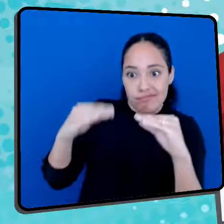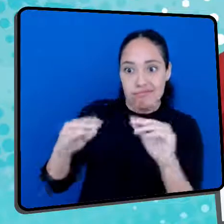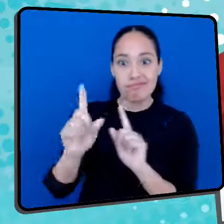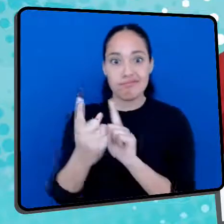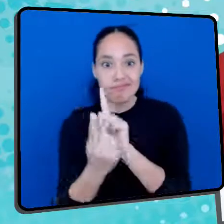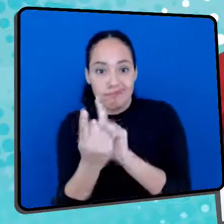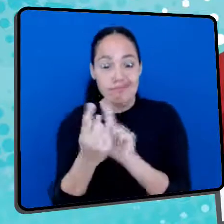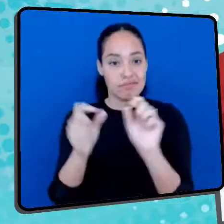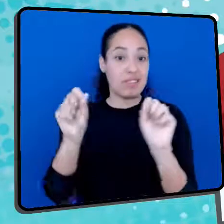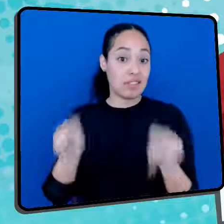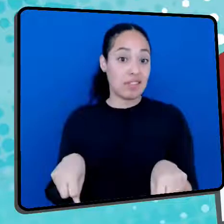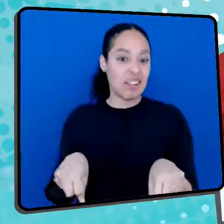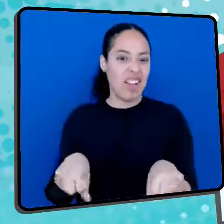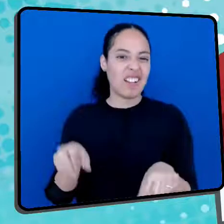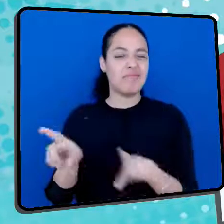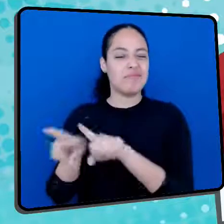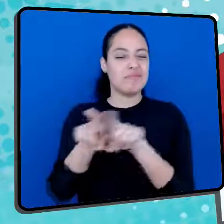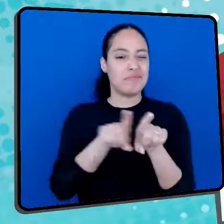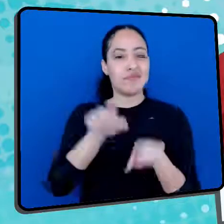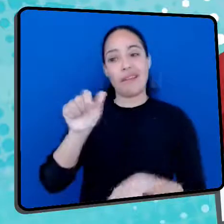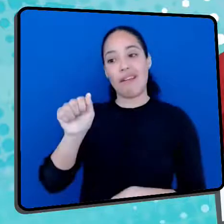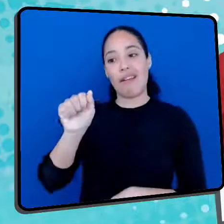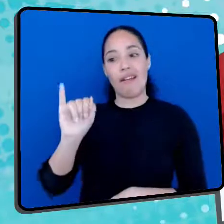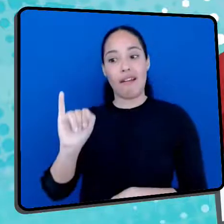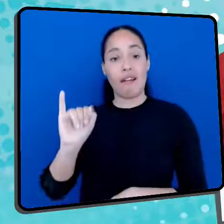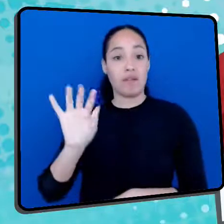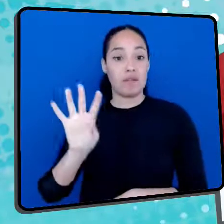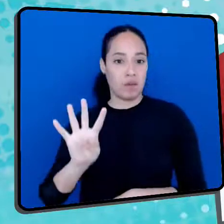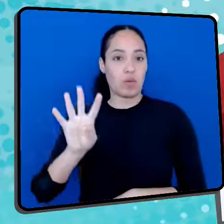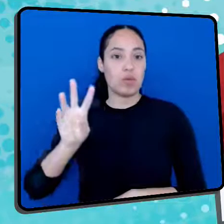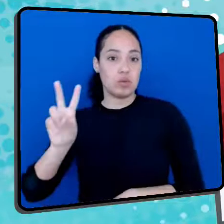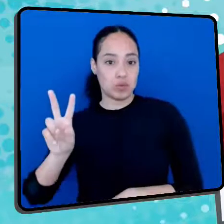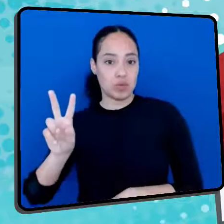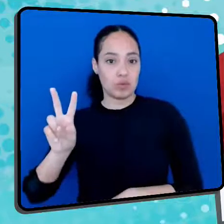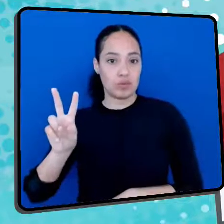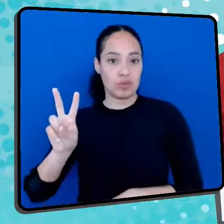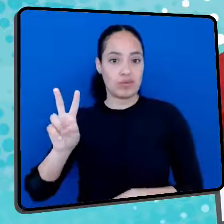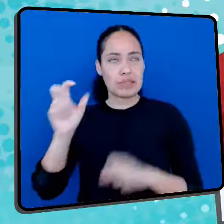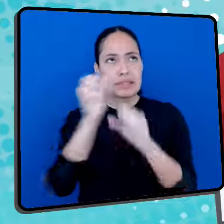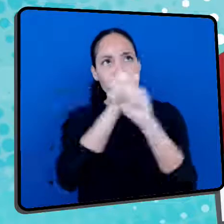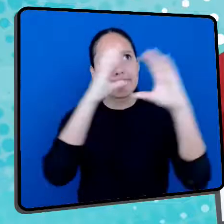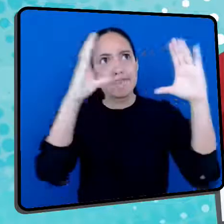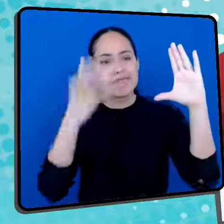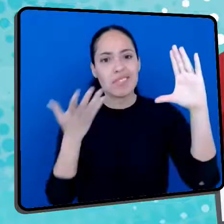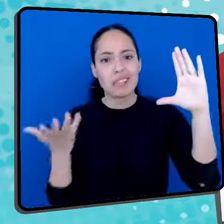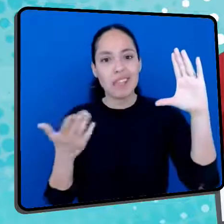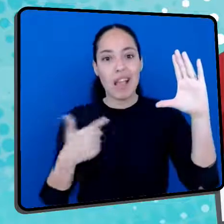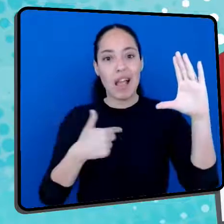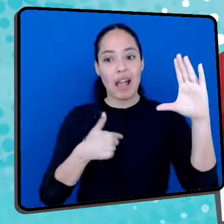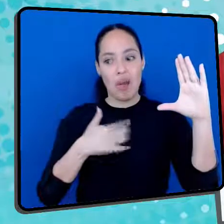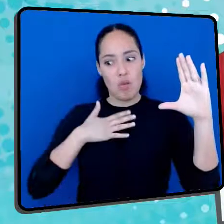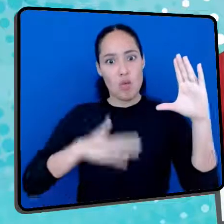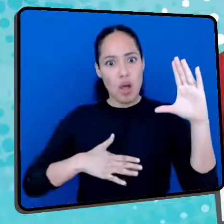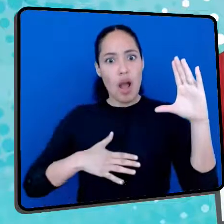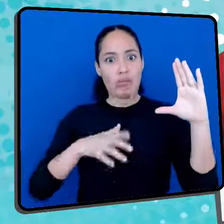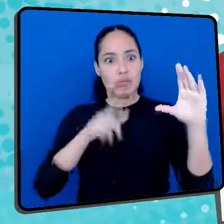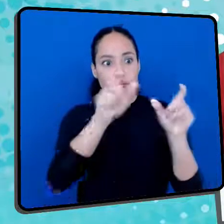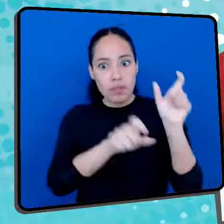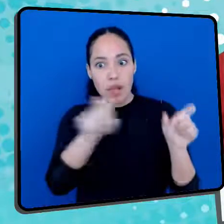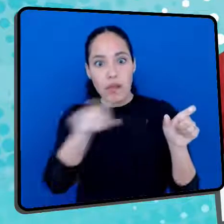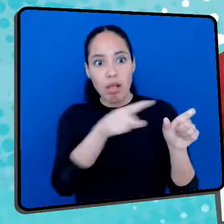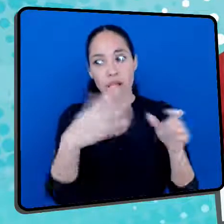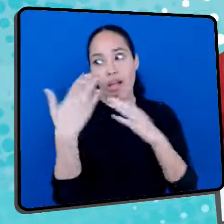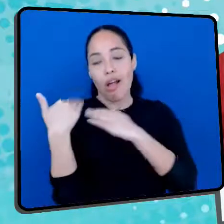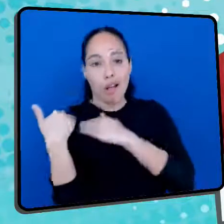from the idea that I, first of all, wanted to be someone who people can rely on, or be like a role model